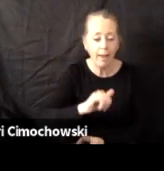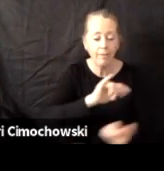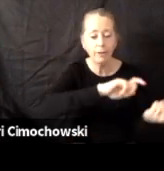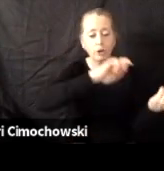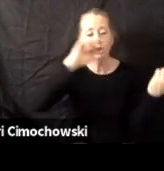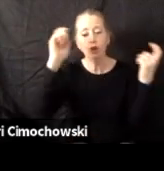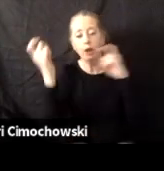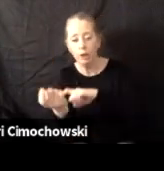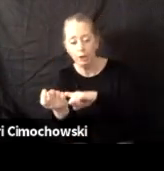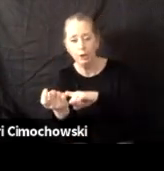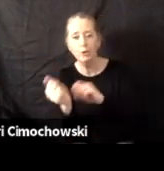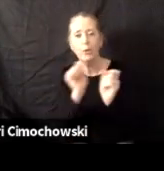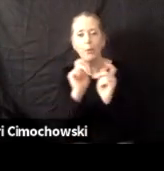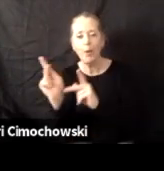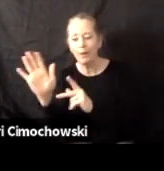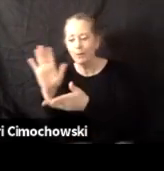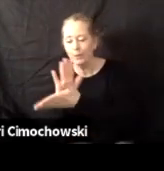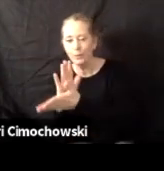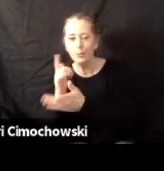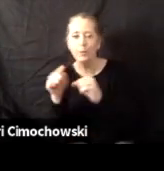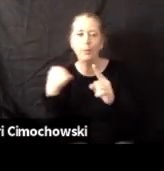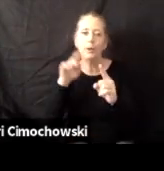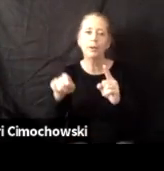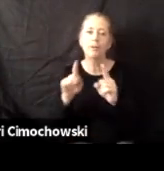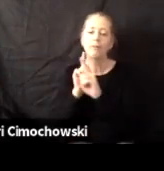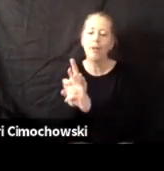happen. But again, we have to follow those guidelines.